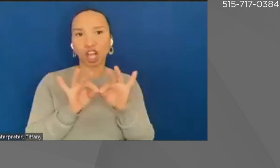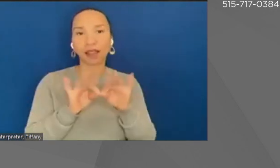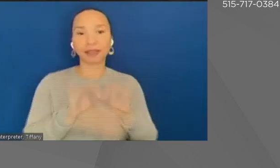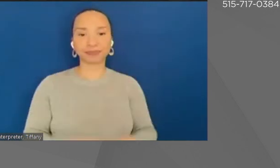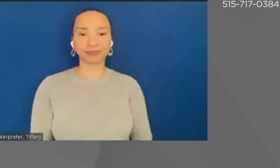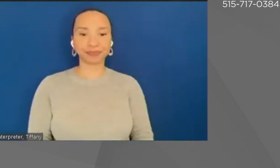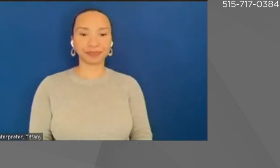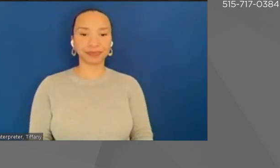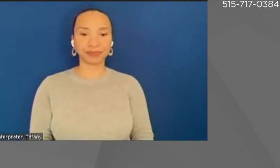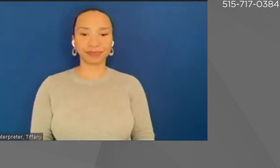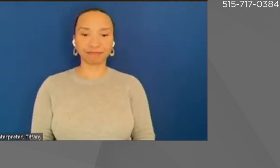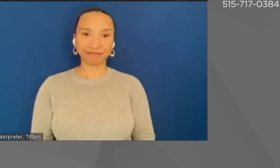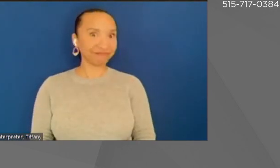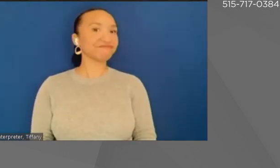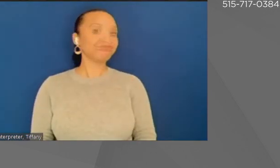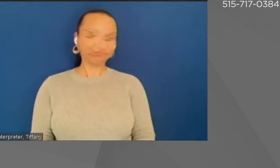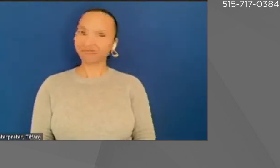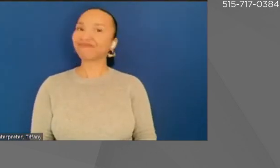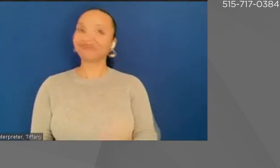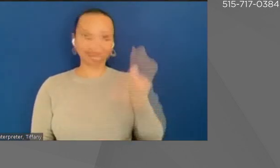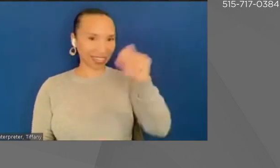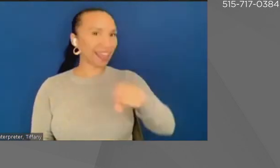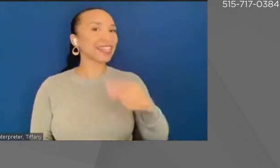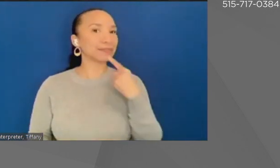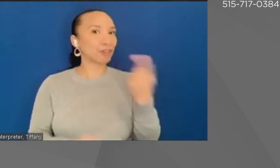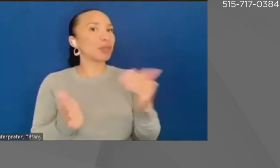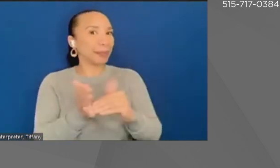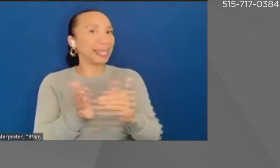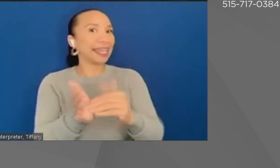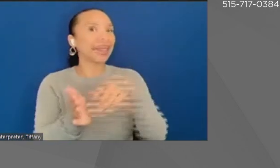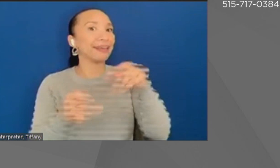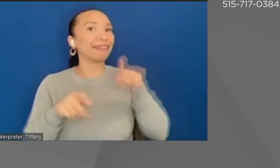something that's been repeated amongst this group and the group this morning, but